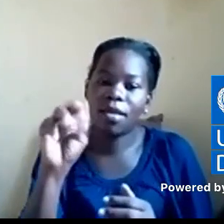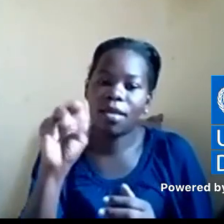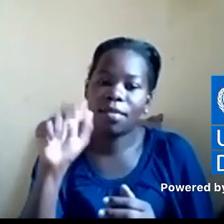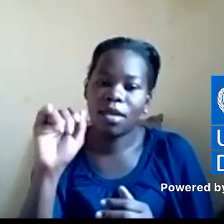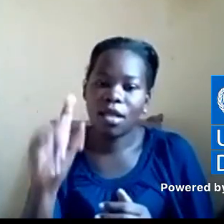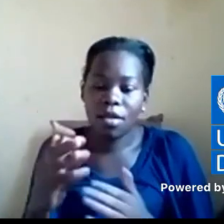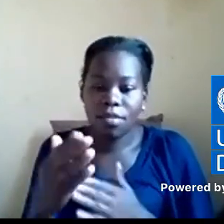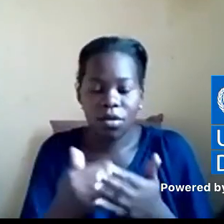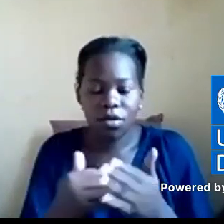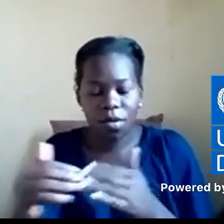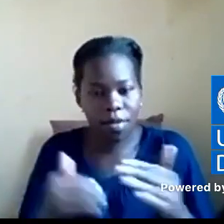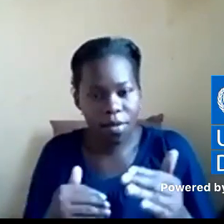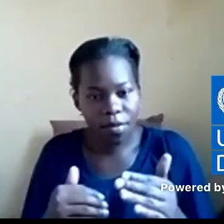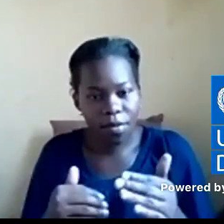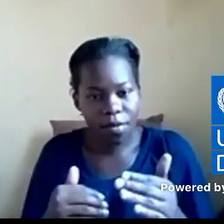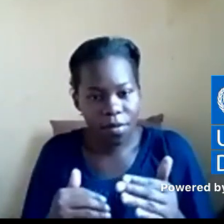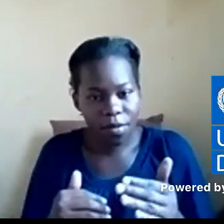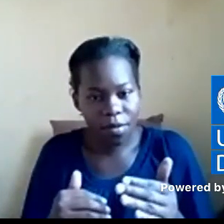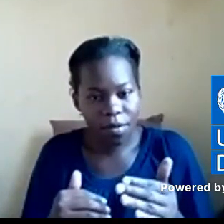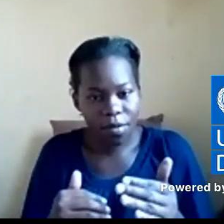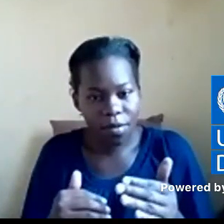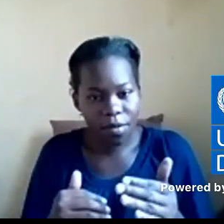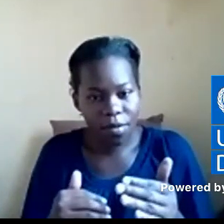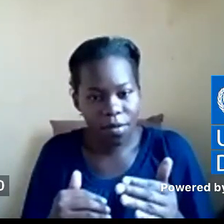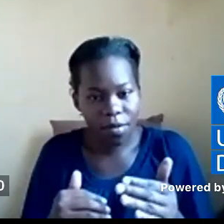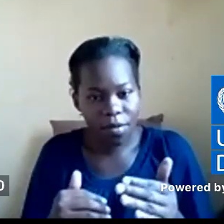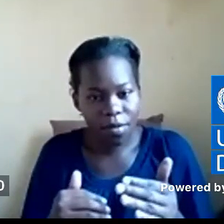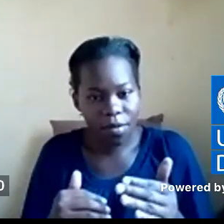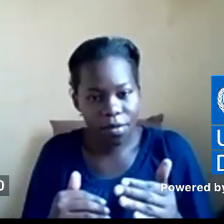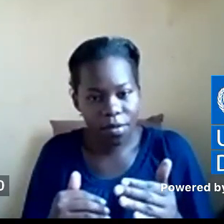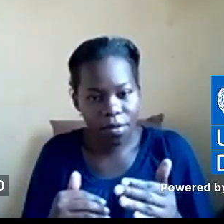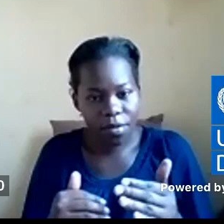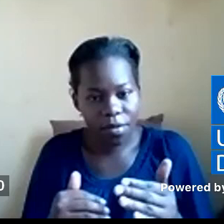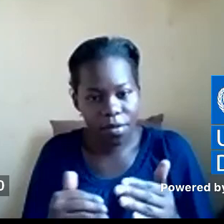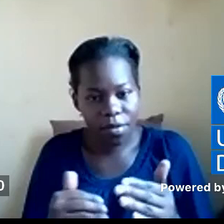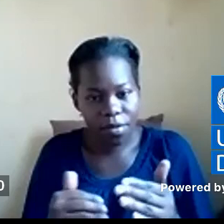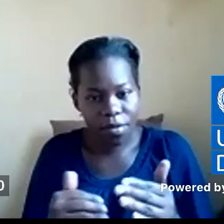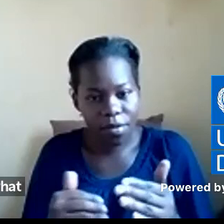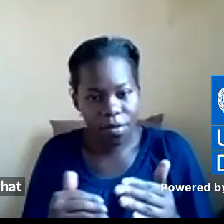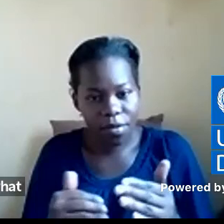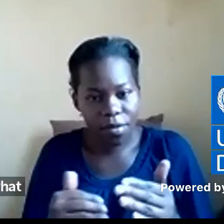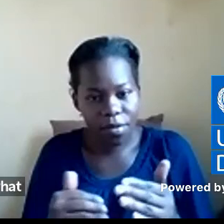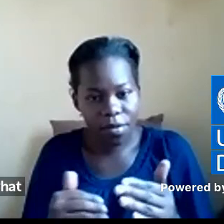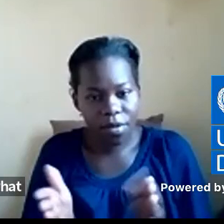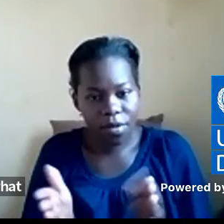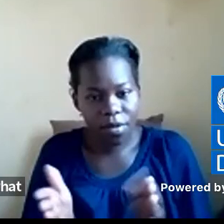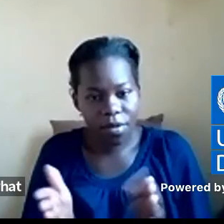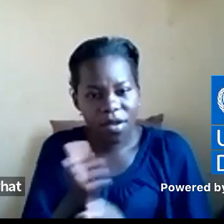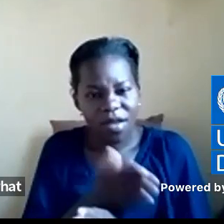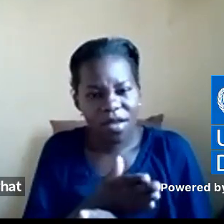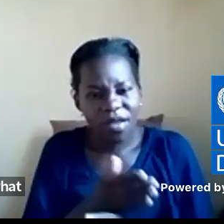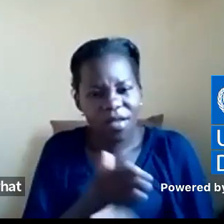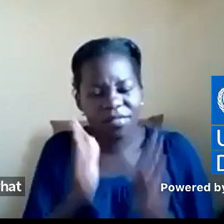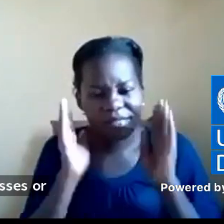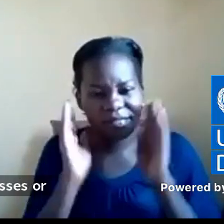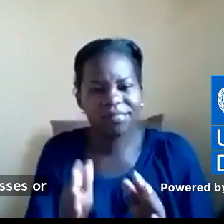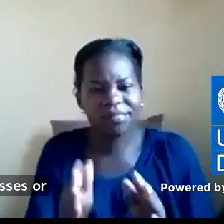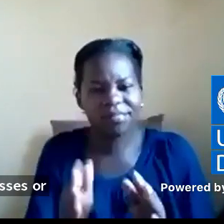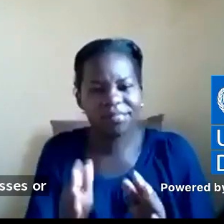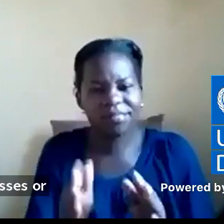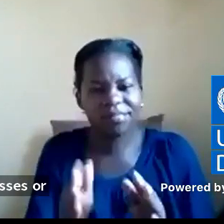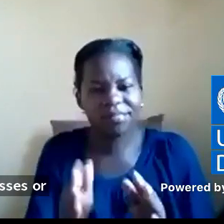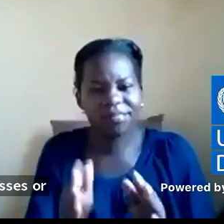mentor 100 businesses, but as you've seen, the Youth Ideathon has become something else. We now have 3,400 businesses or ideas that we